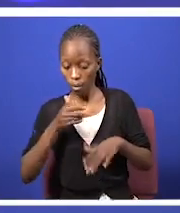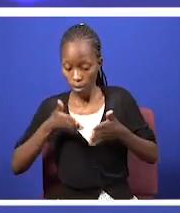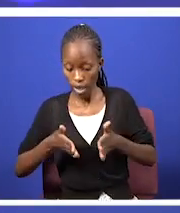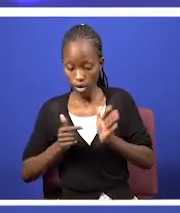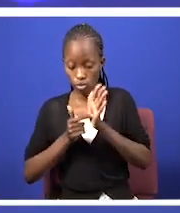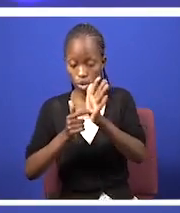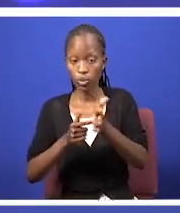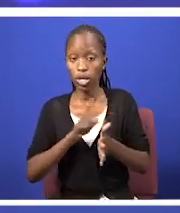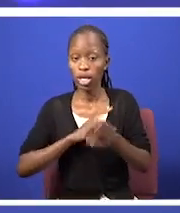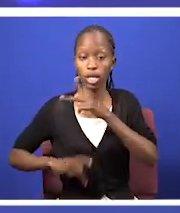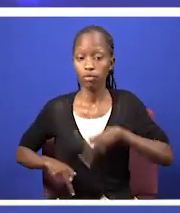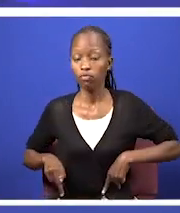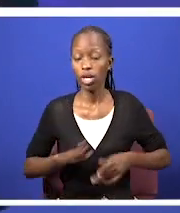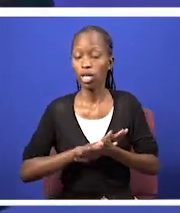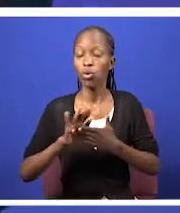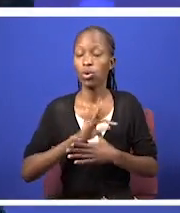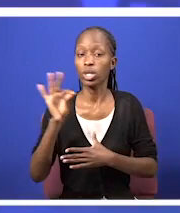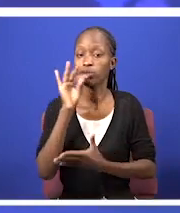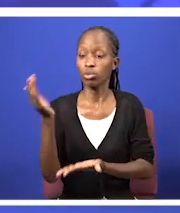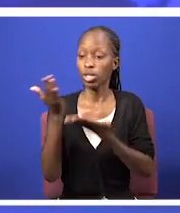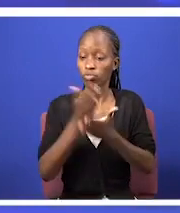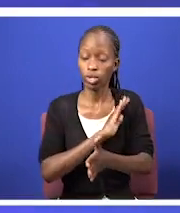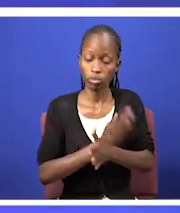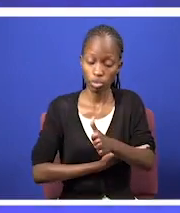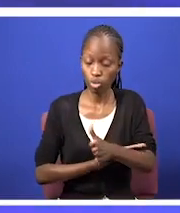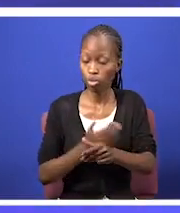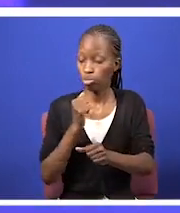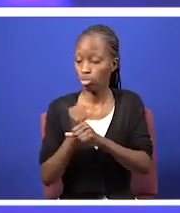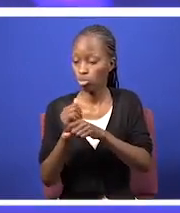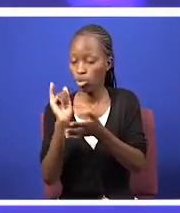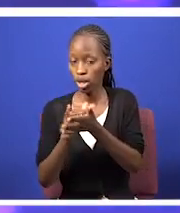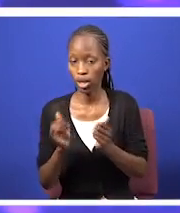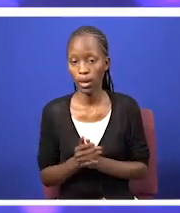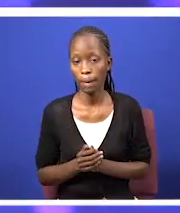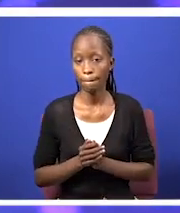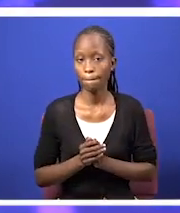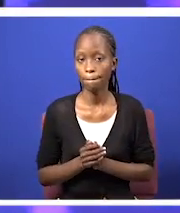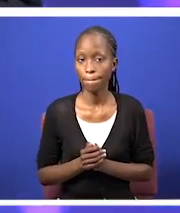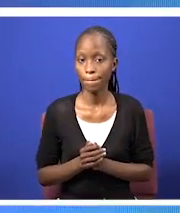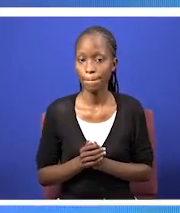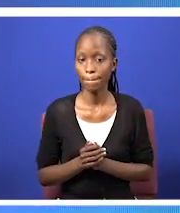and the Holy Spirit gives me the power to do just that.